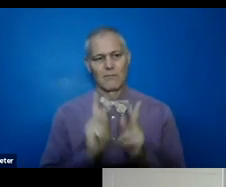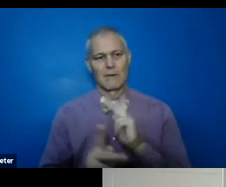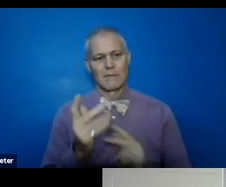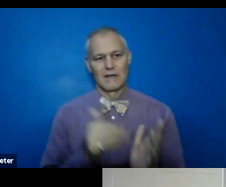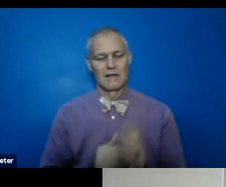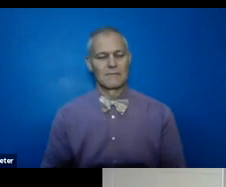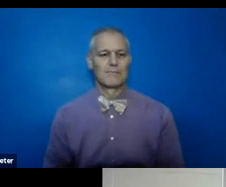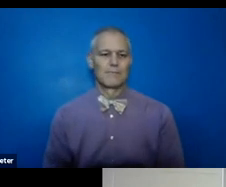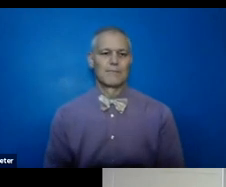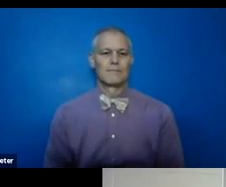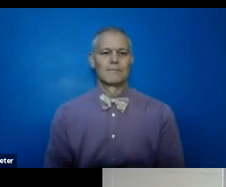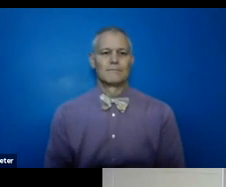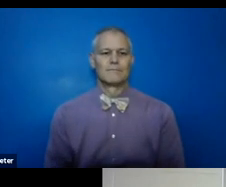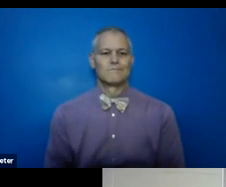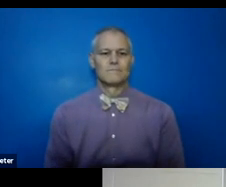are.